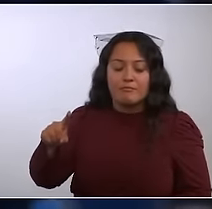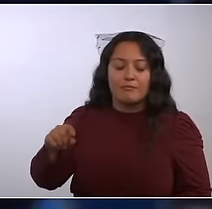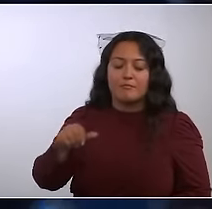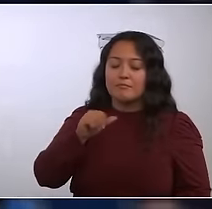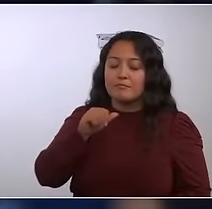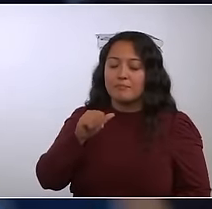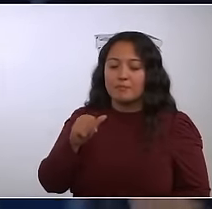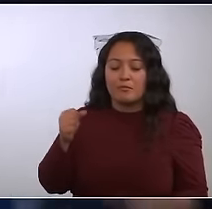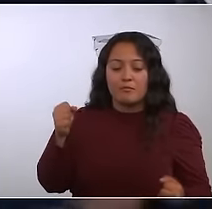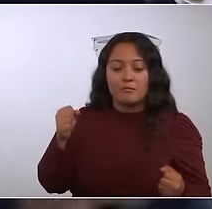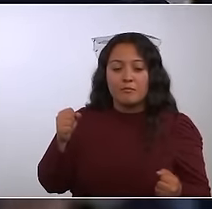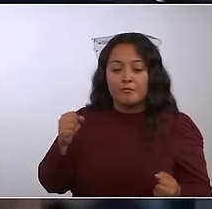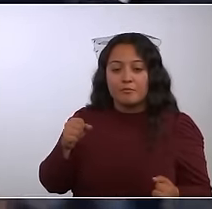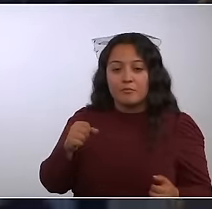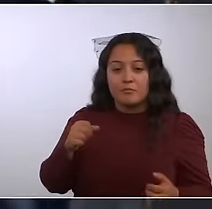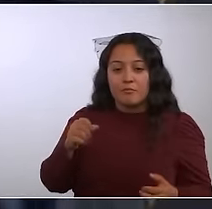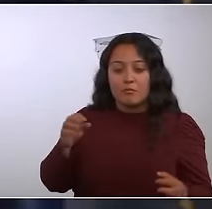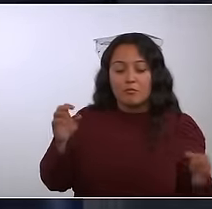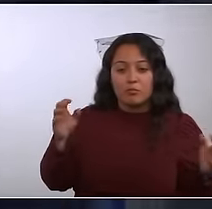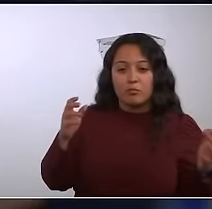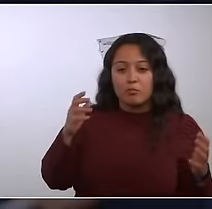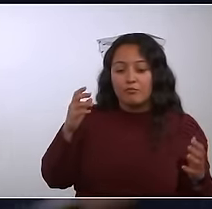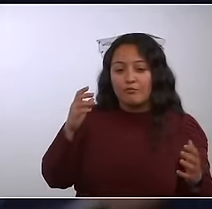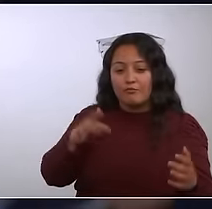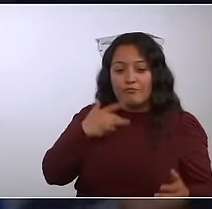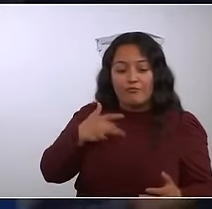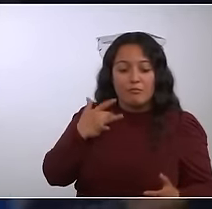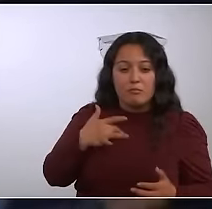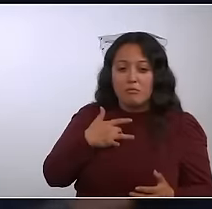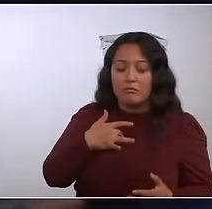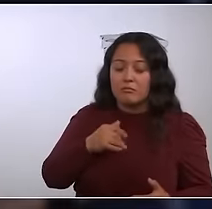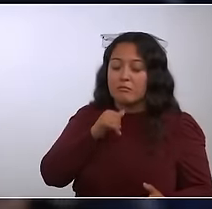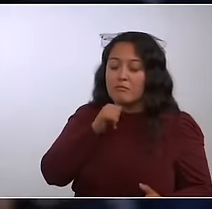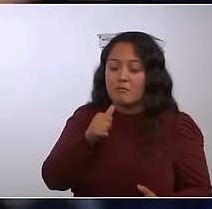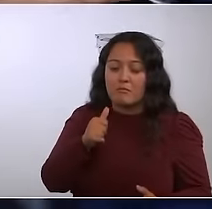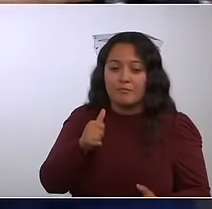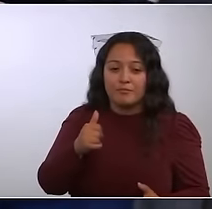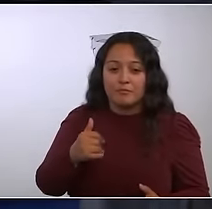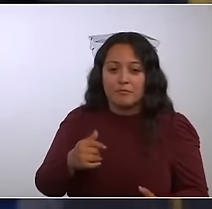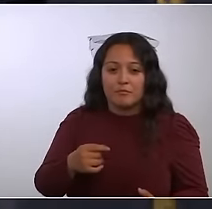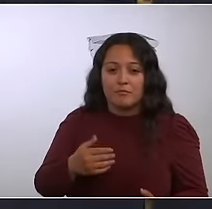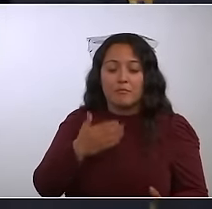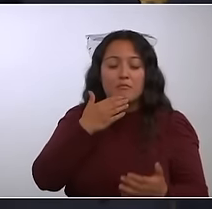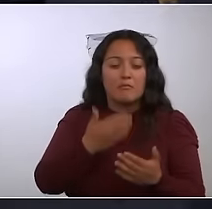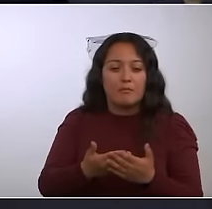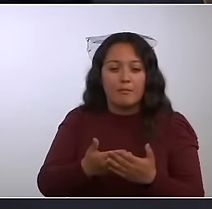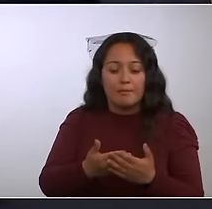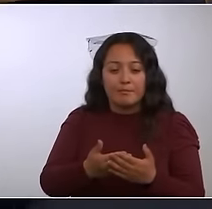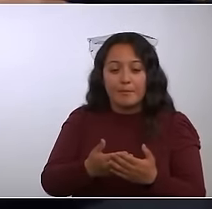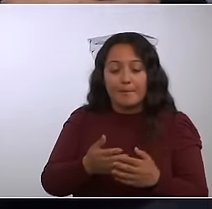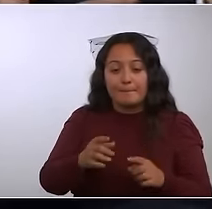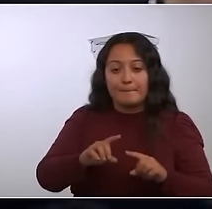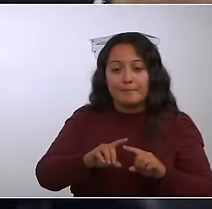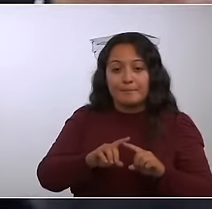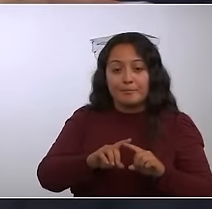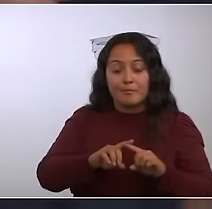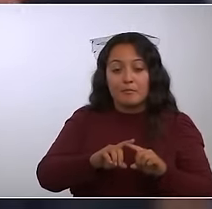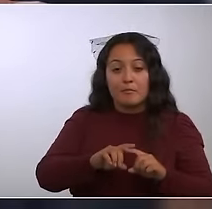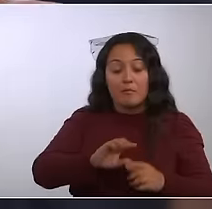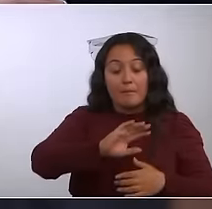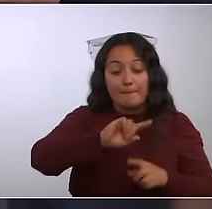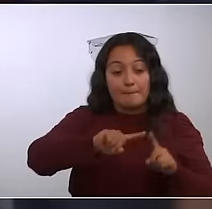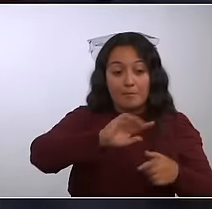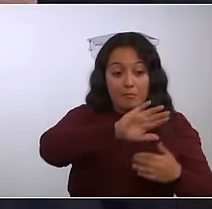we all returned to the wall. Todos regresamos al each muro. Each one of us, cada uno de nosotros, to work,